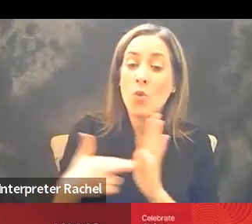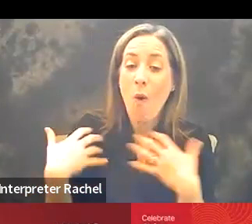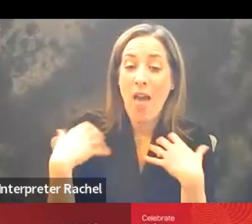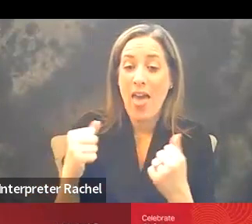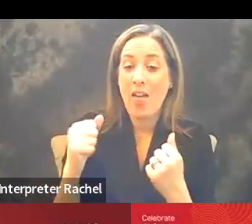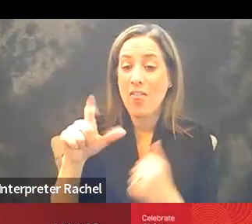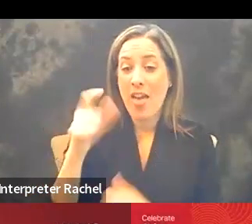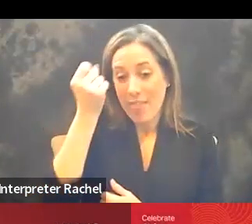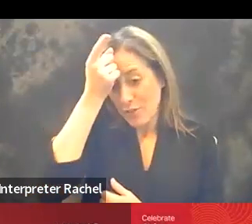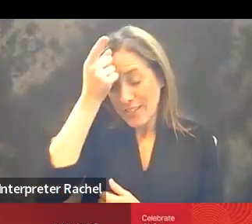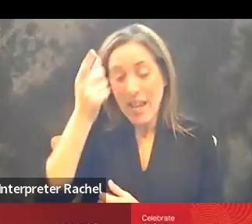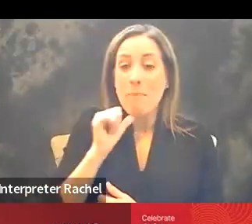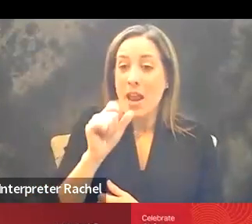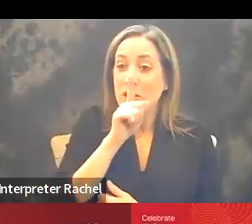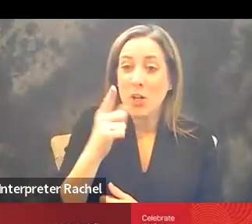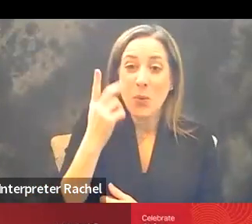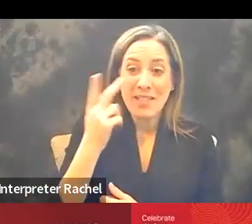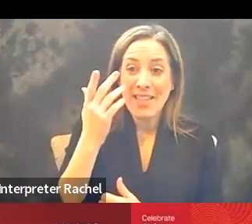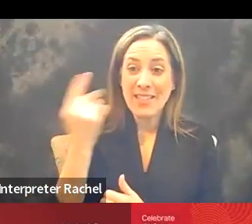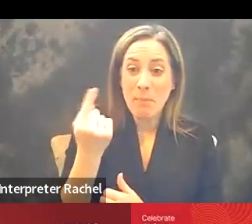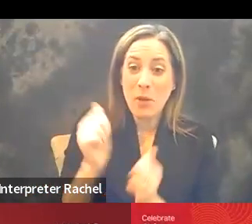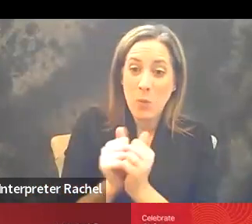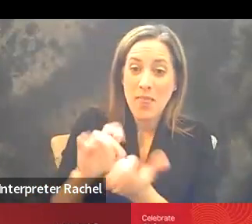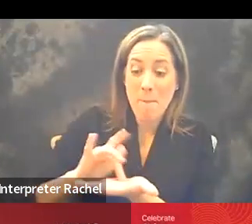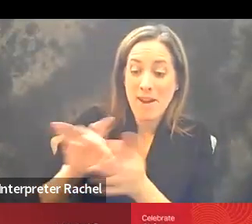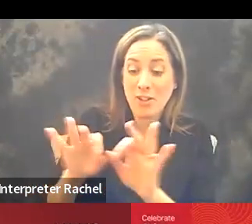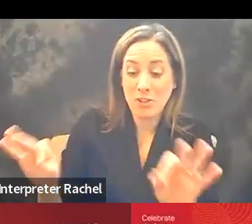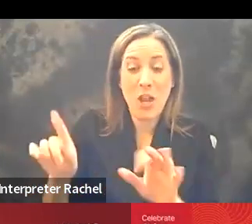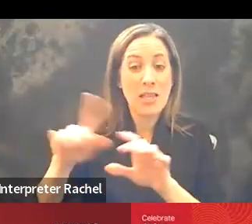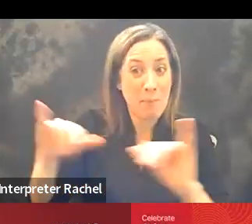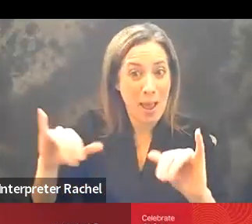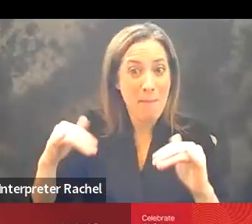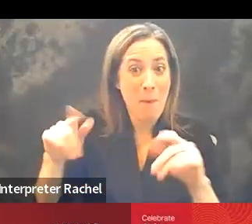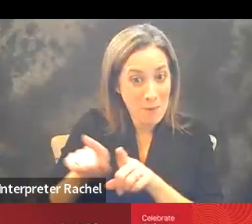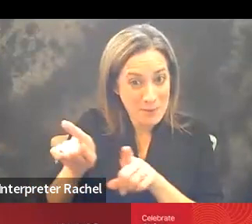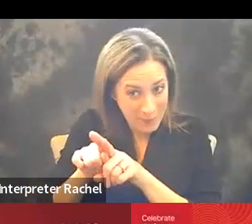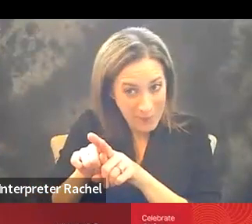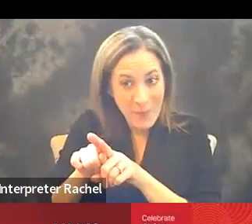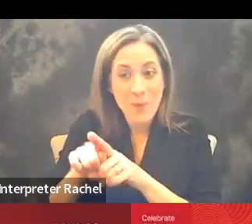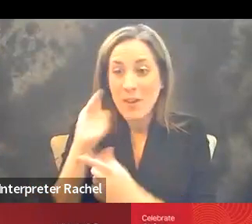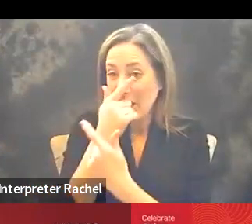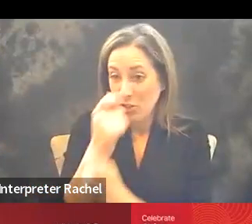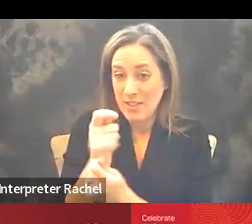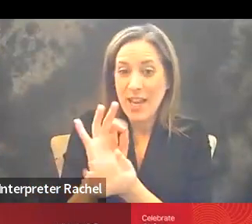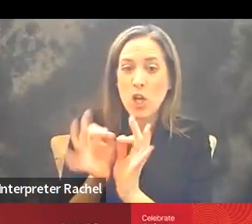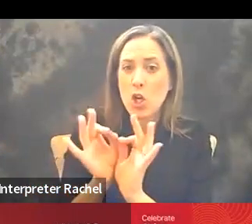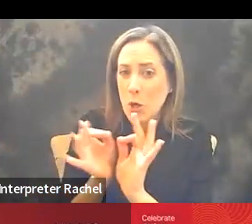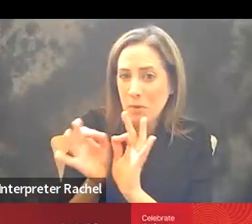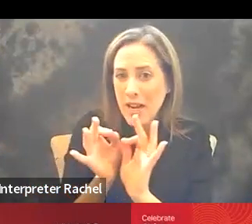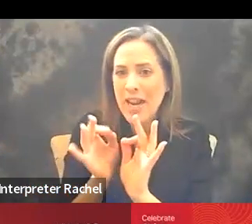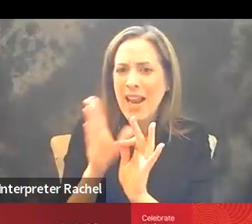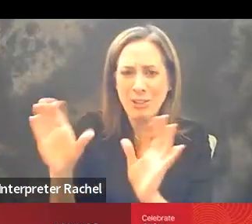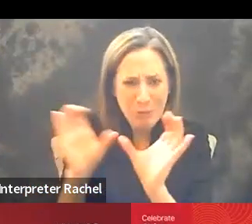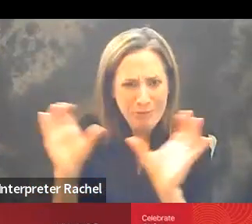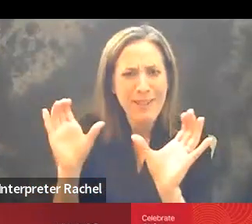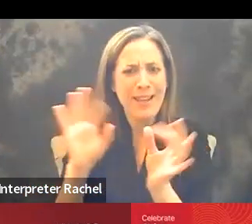see somebody with a medical degree who also has interest in interpreting and a certificate